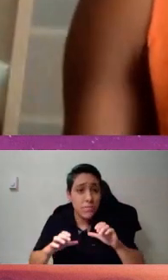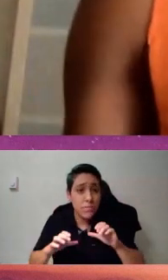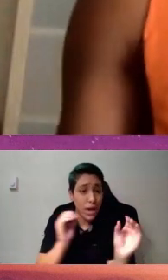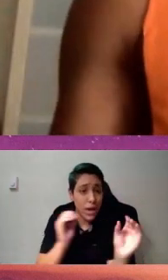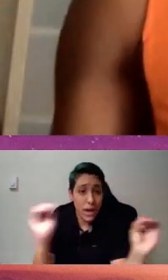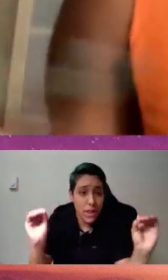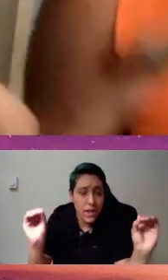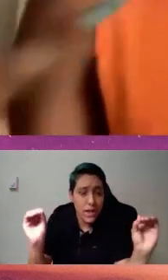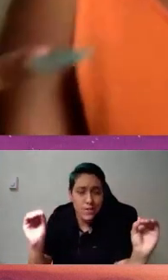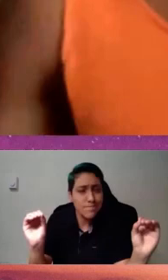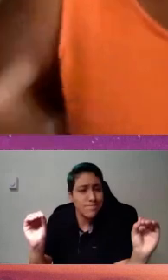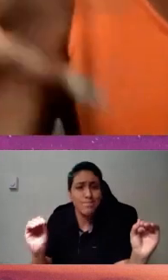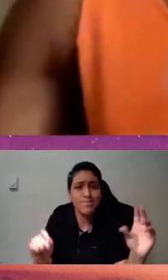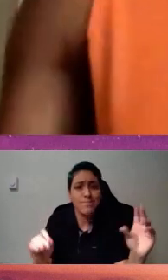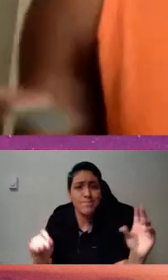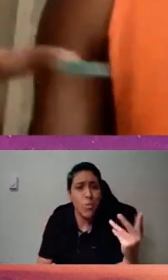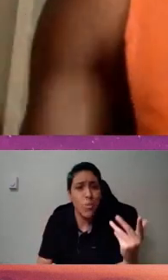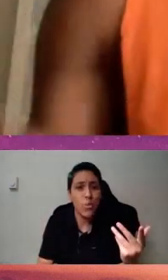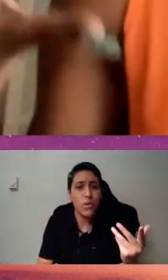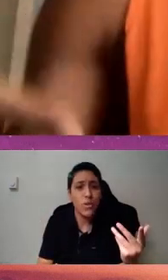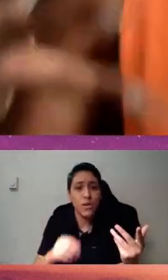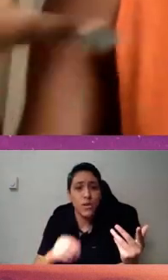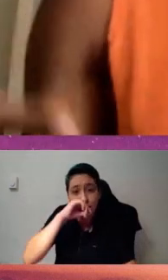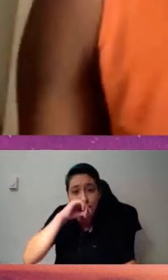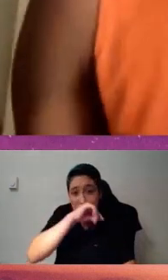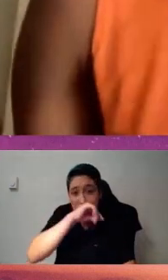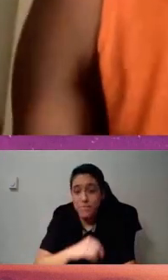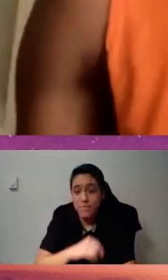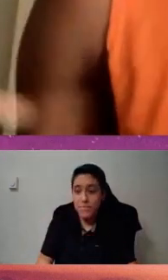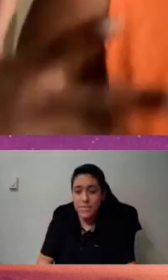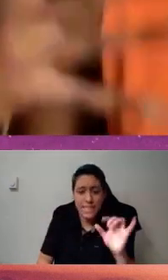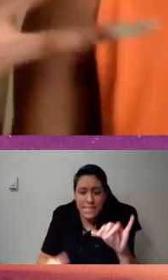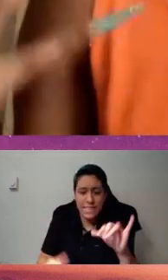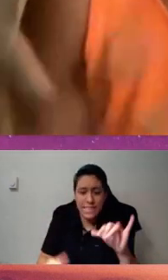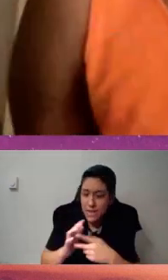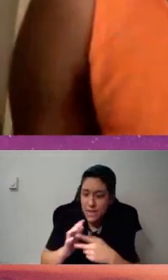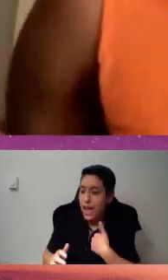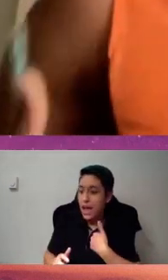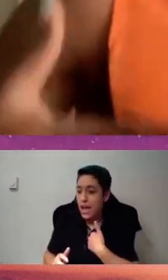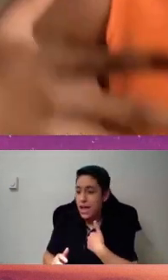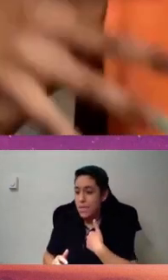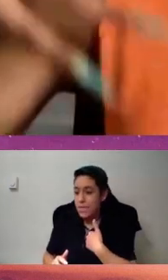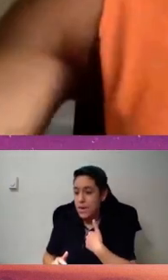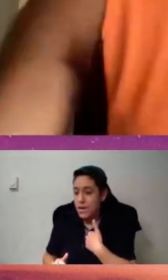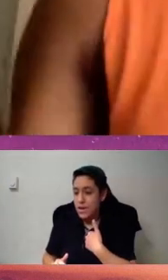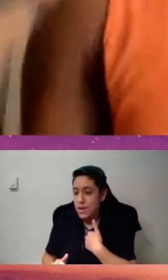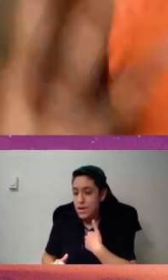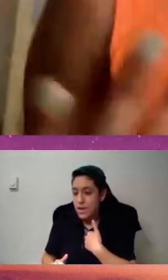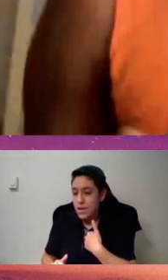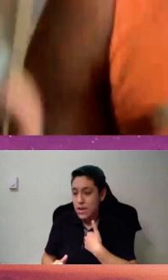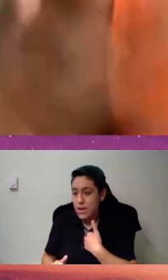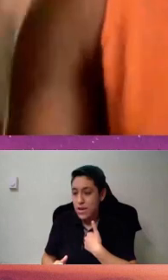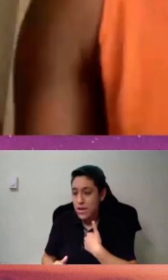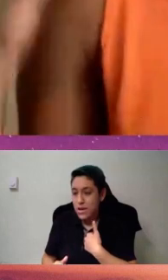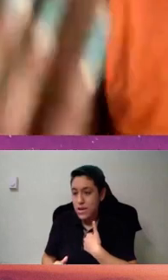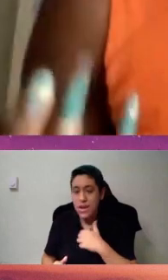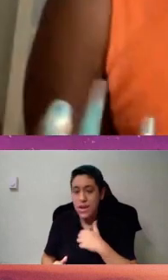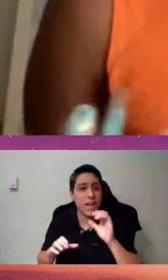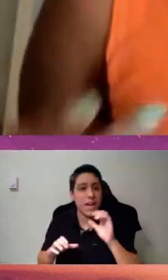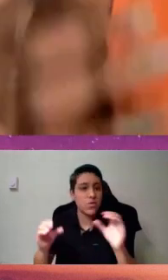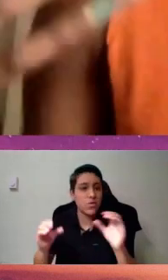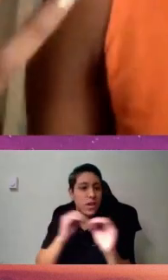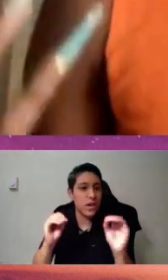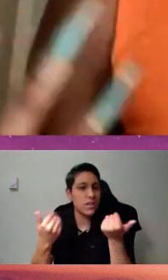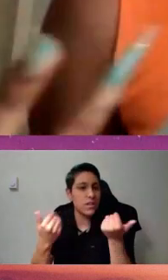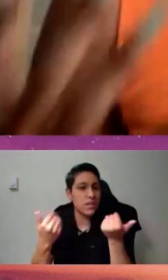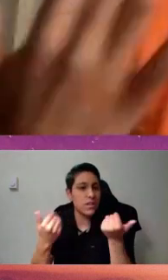nothing? Is that really me not trying to rest and restore and find peace, find